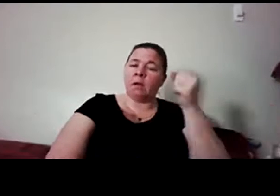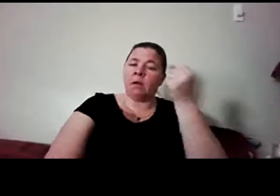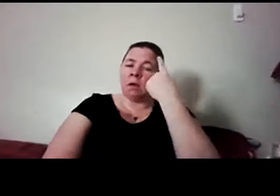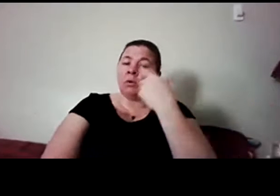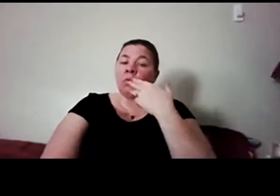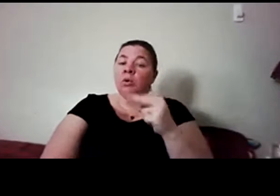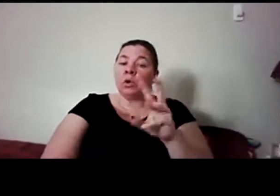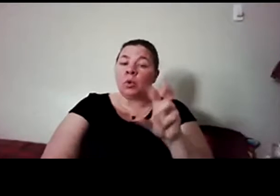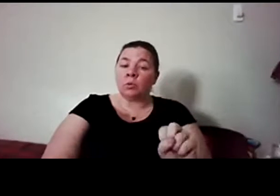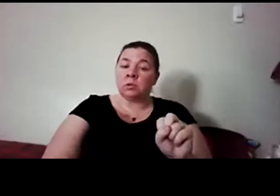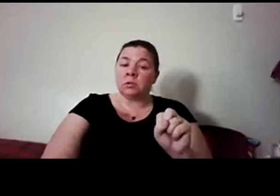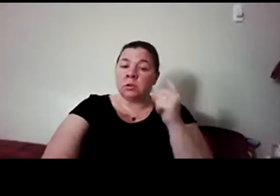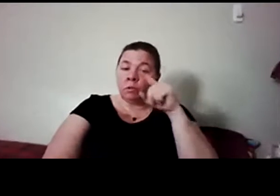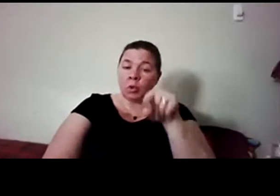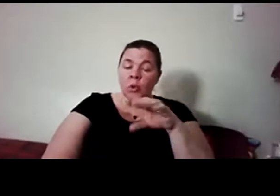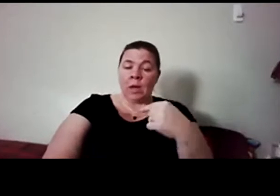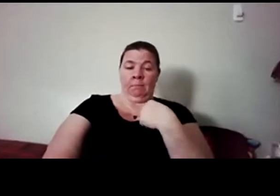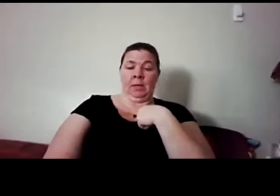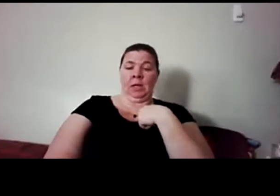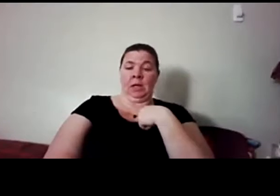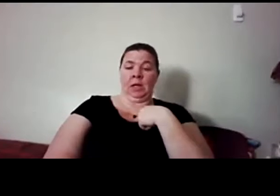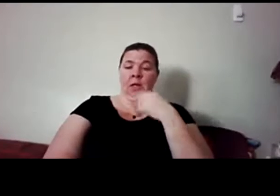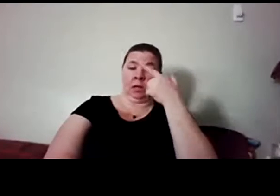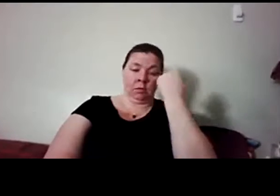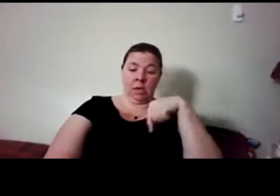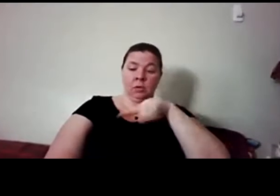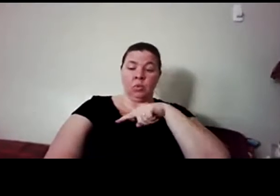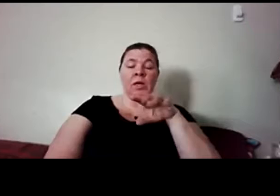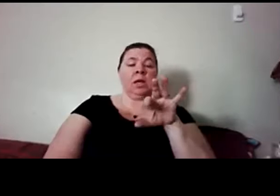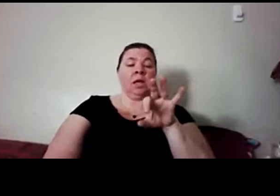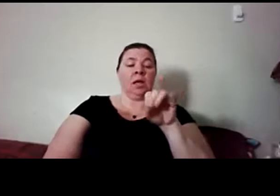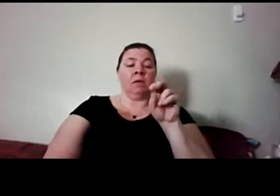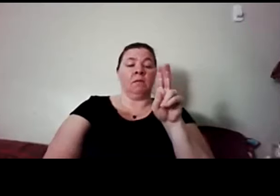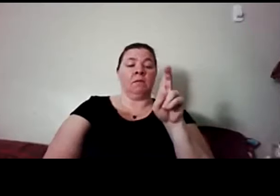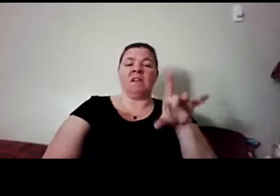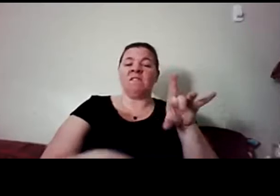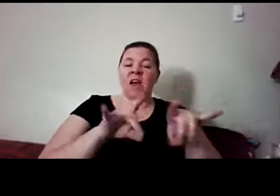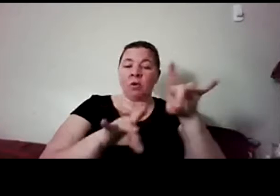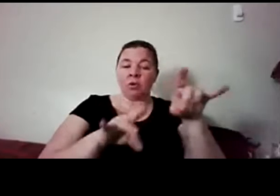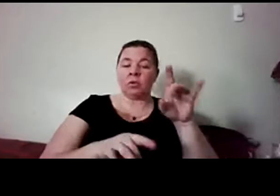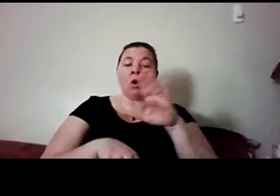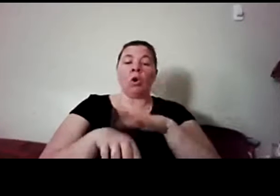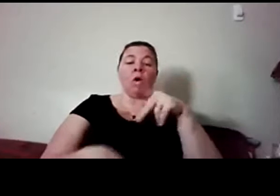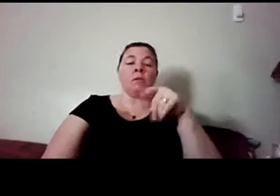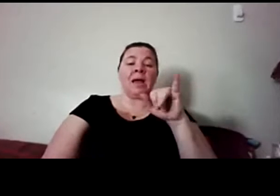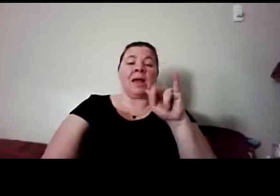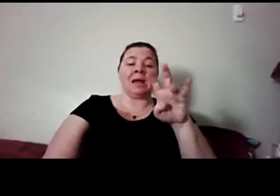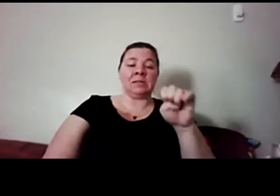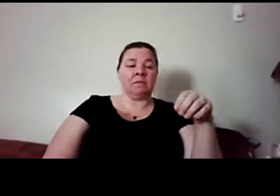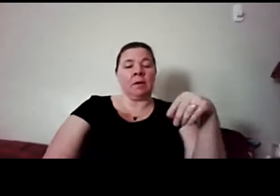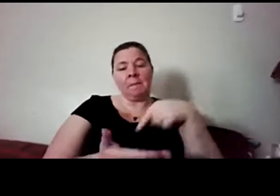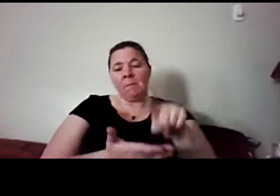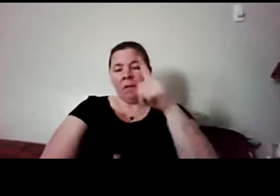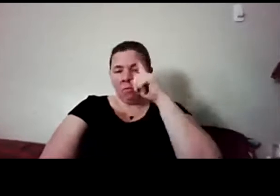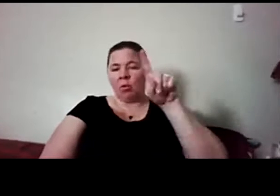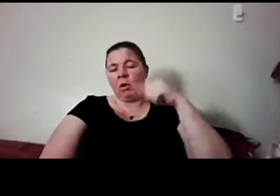us, for you and I. Because we are founders, Onpassive is going to pick up our tabs. We are going to pay one time coming